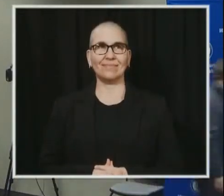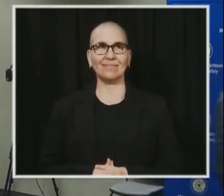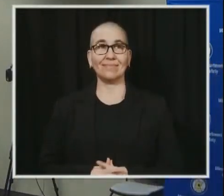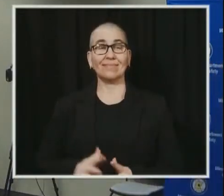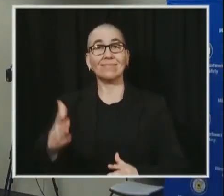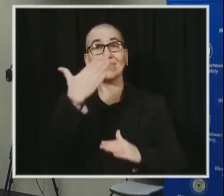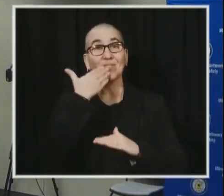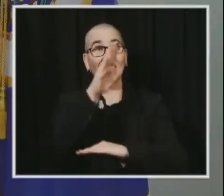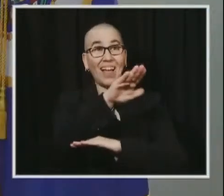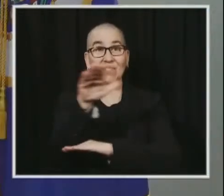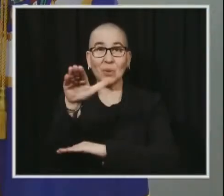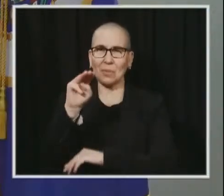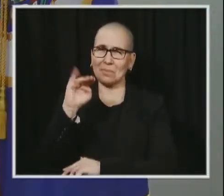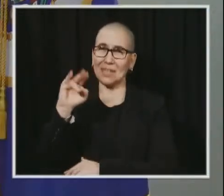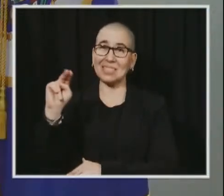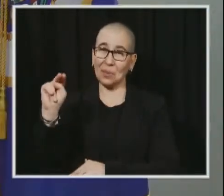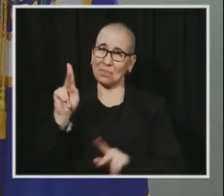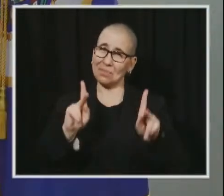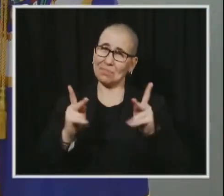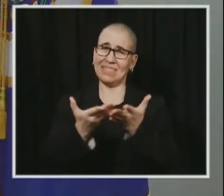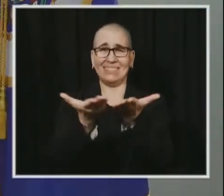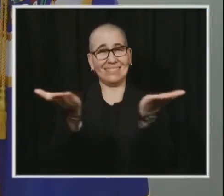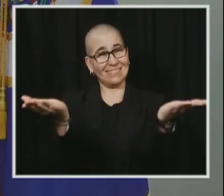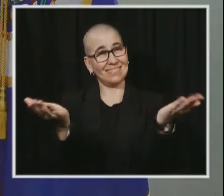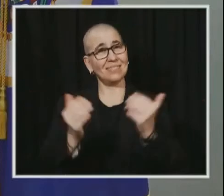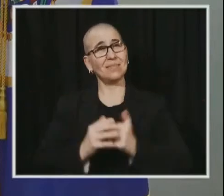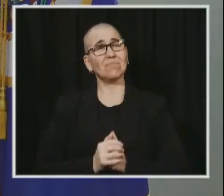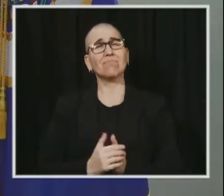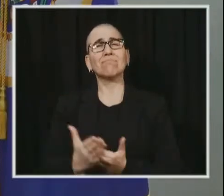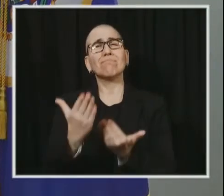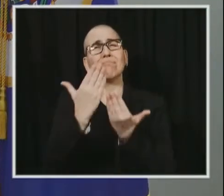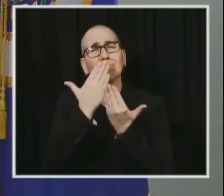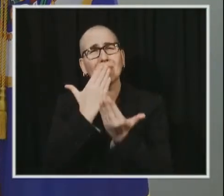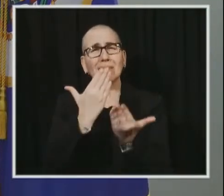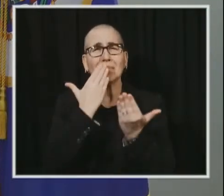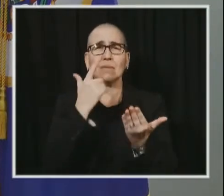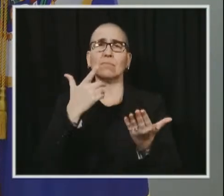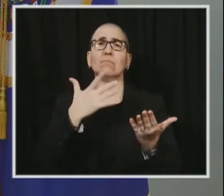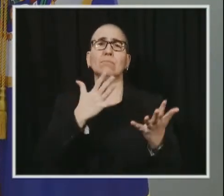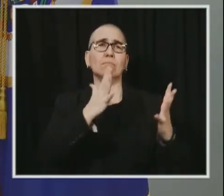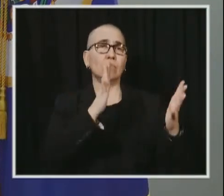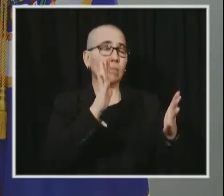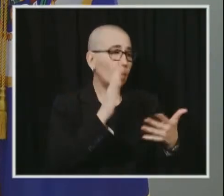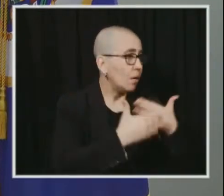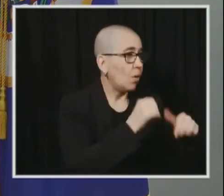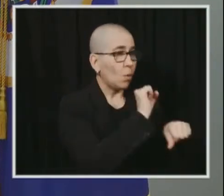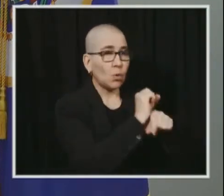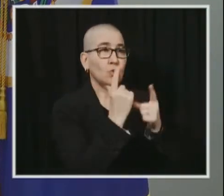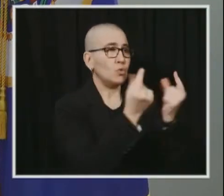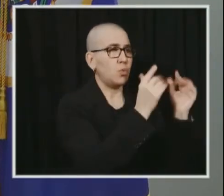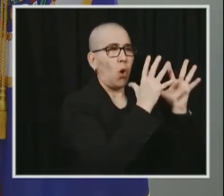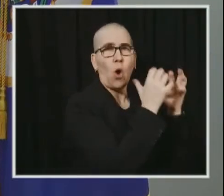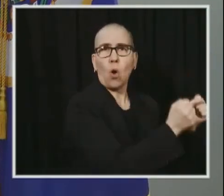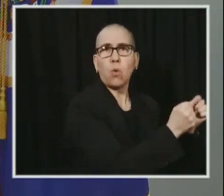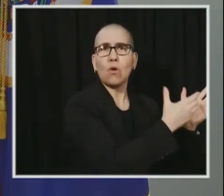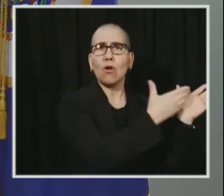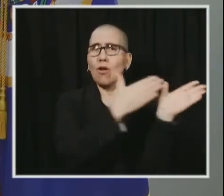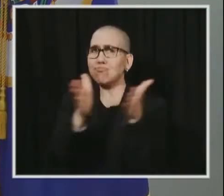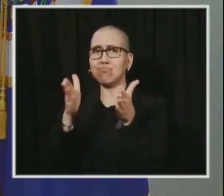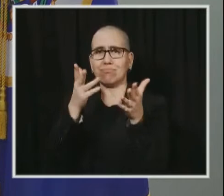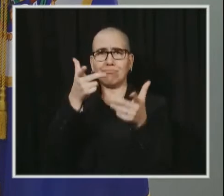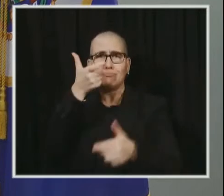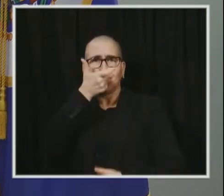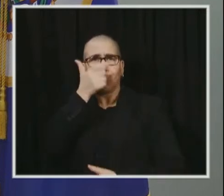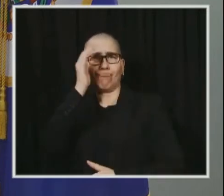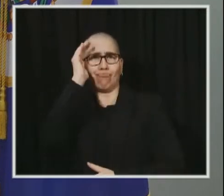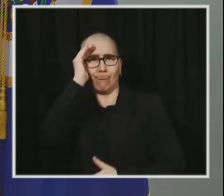Good afternoon, Minnesotans. Thank you for taking time out of your busy day to join us. And I think after a year of us being